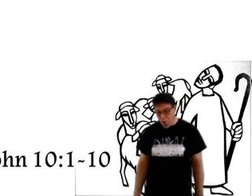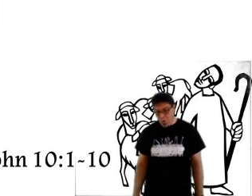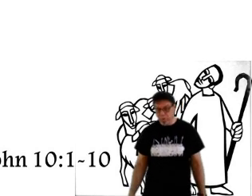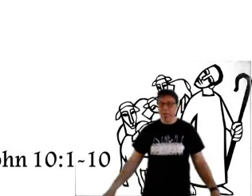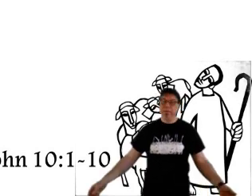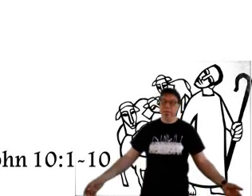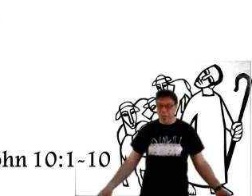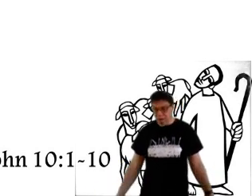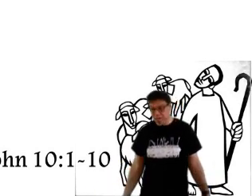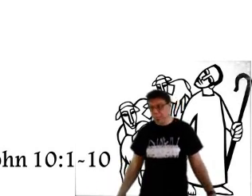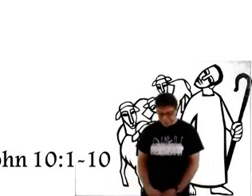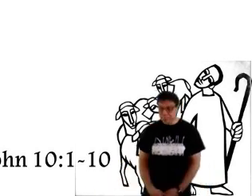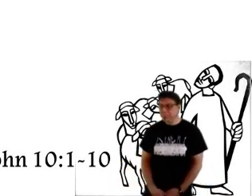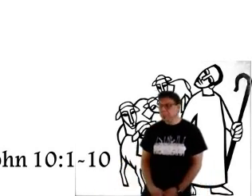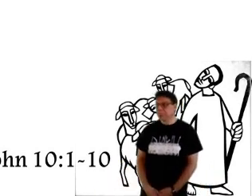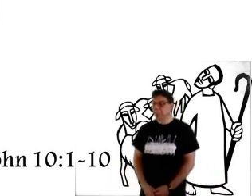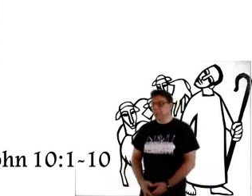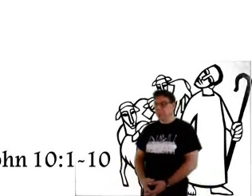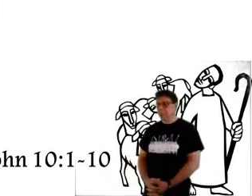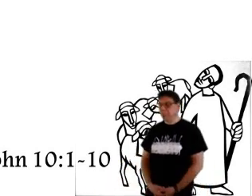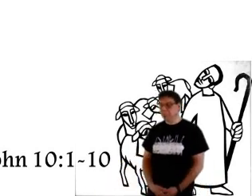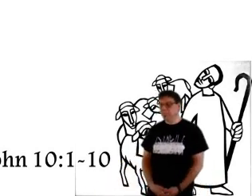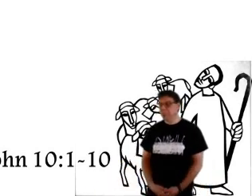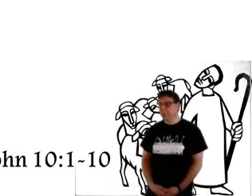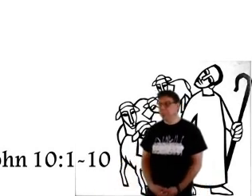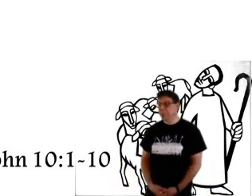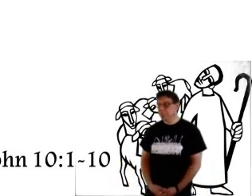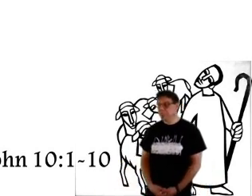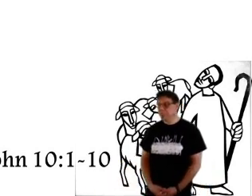No, the Gospel.